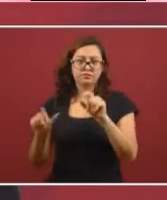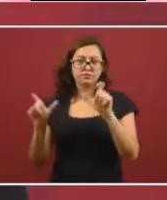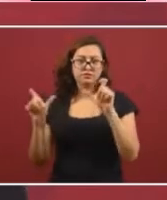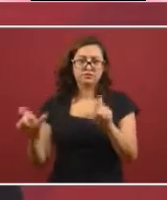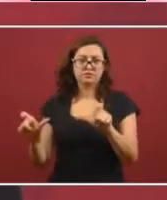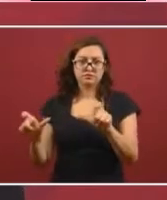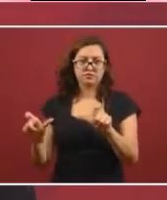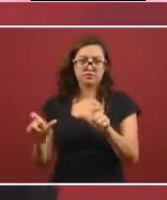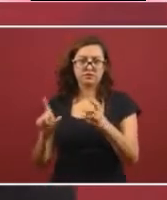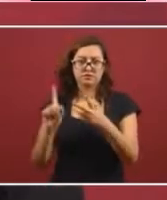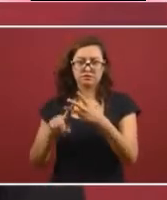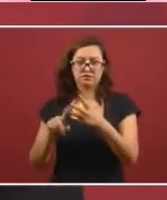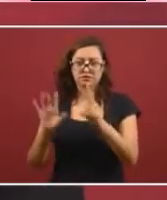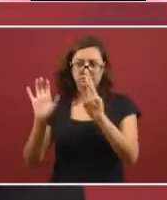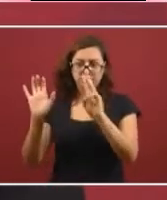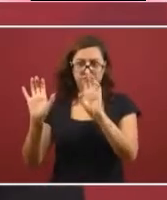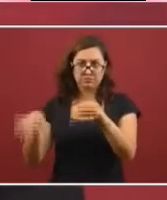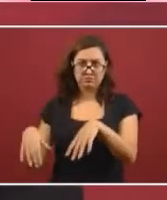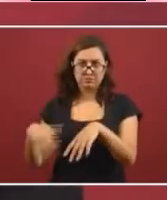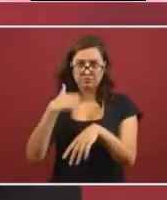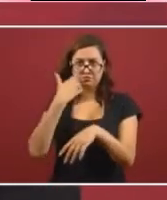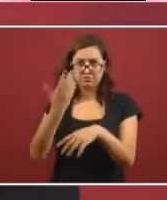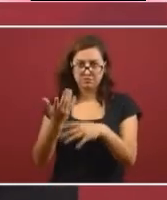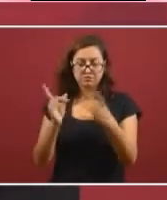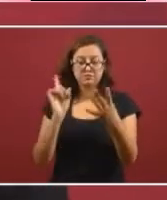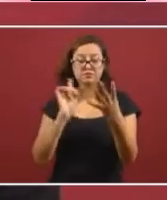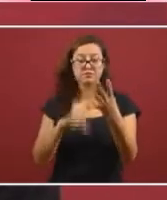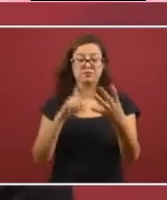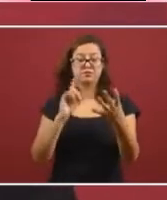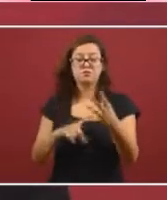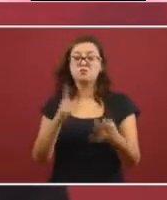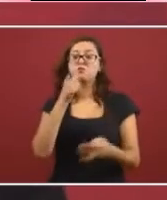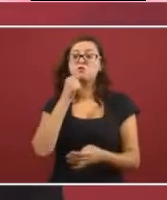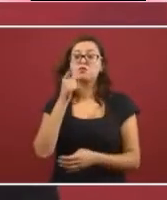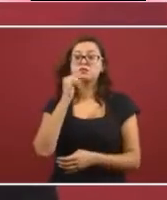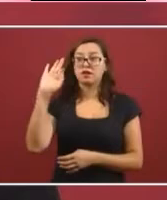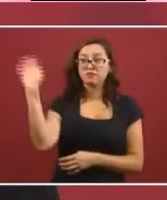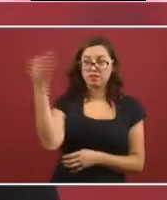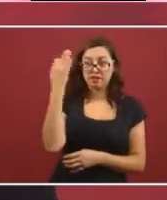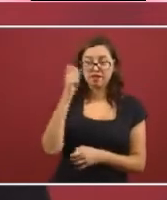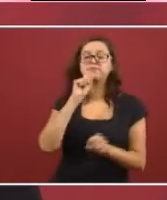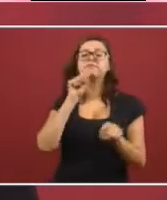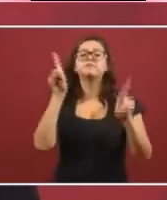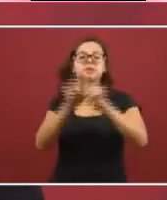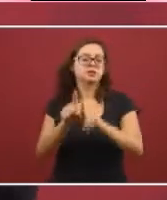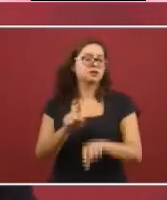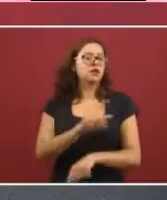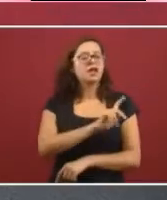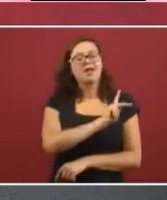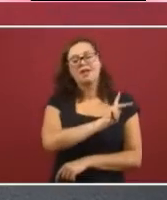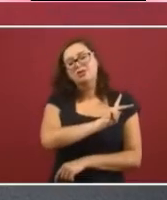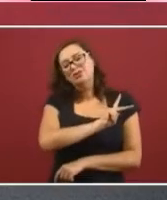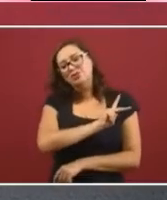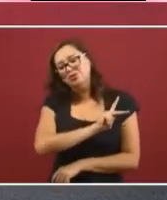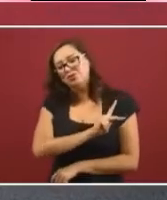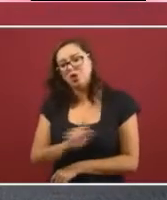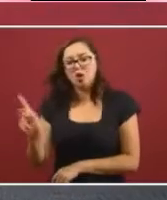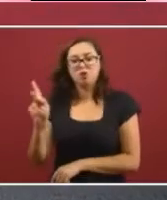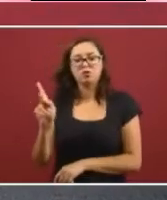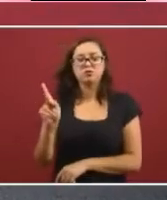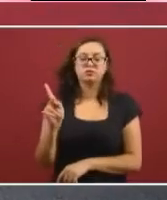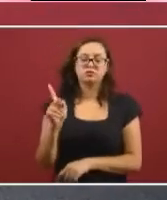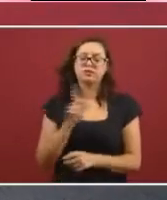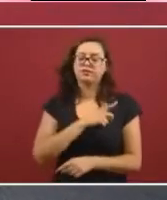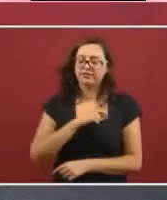that want to form part of the national guard and the federal police. So everyone gets this testing. It's not just